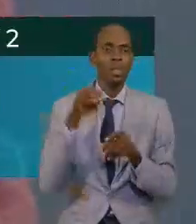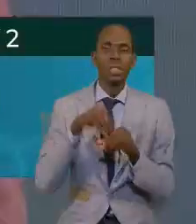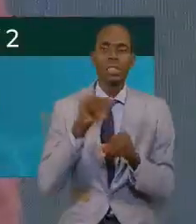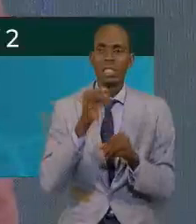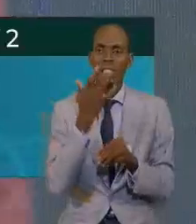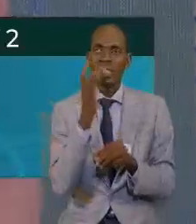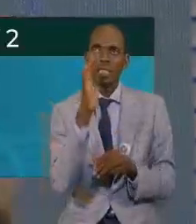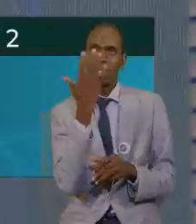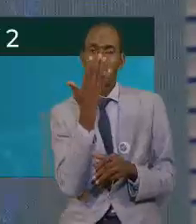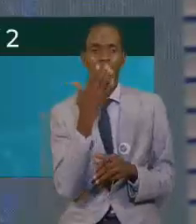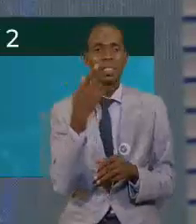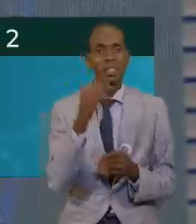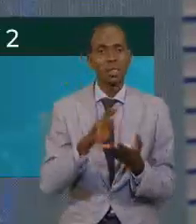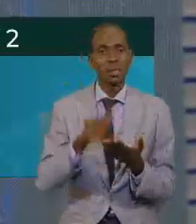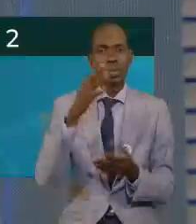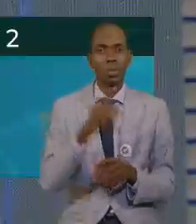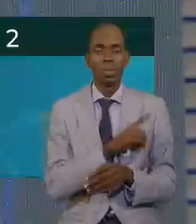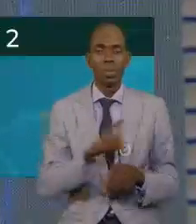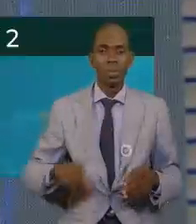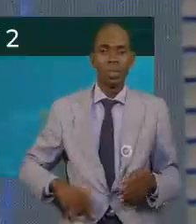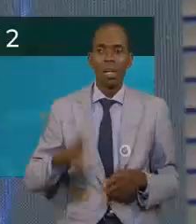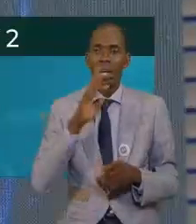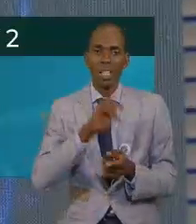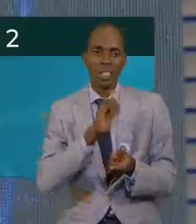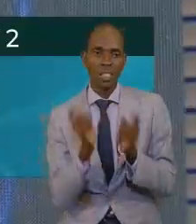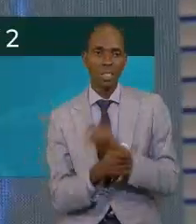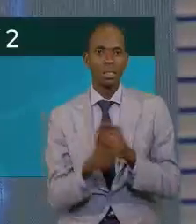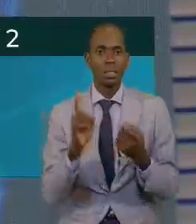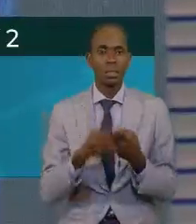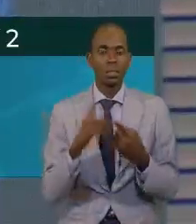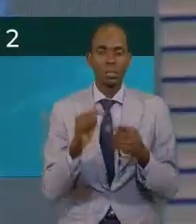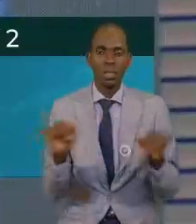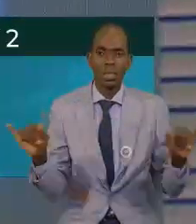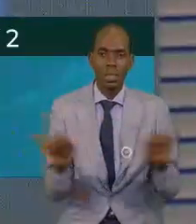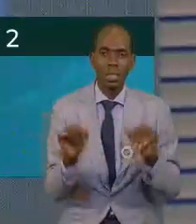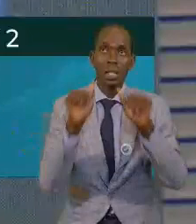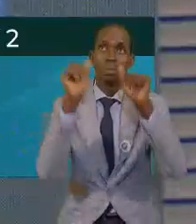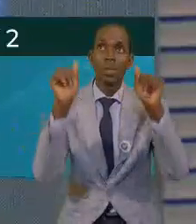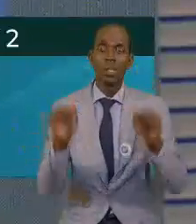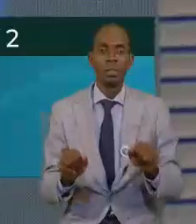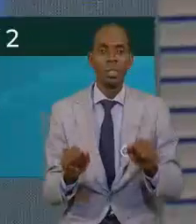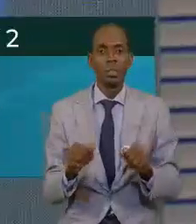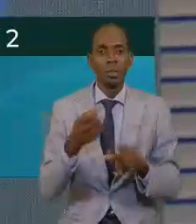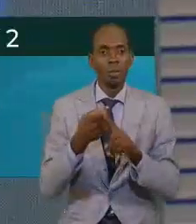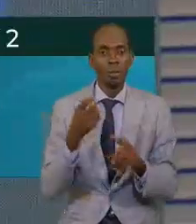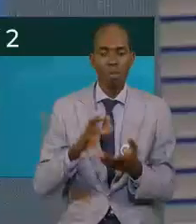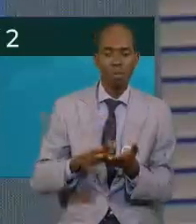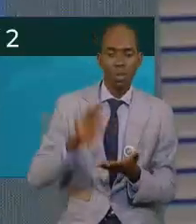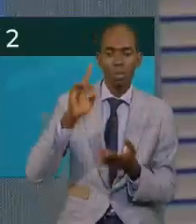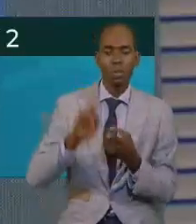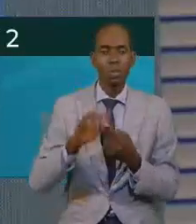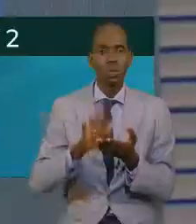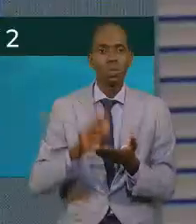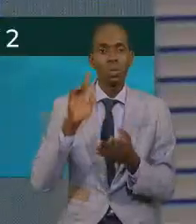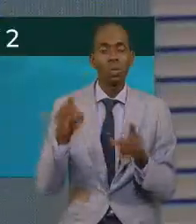glory of the Lord are changed into the same image from glory to glory,